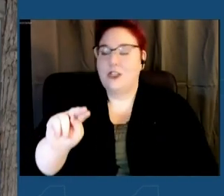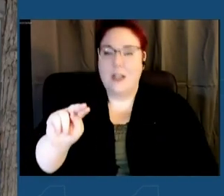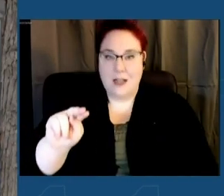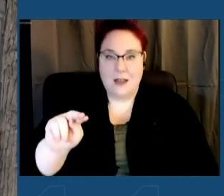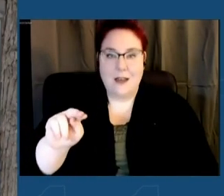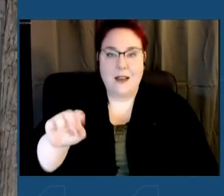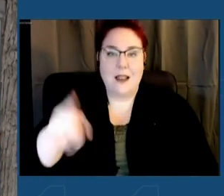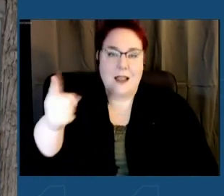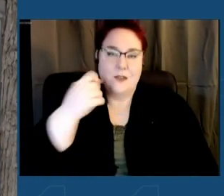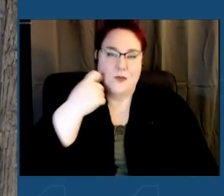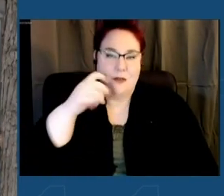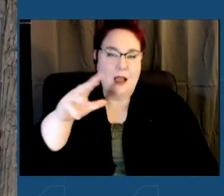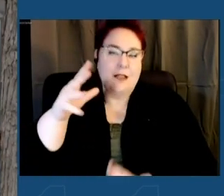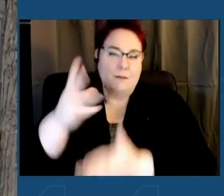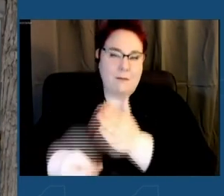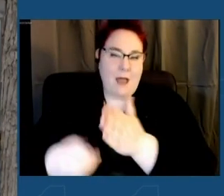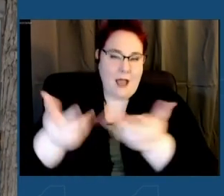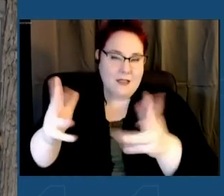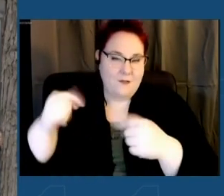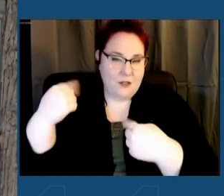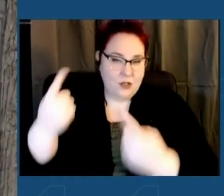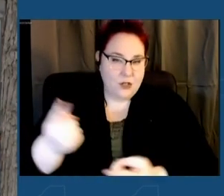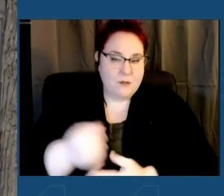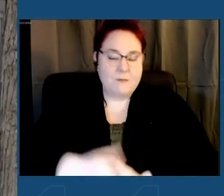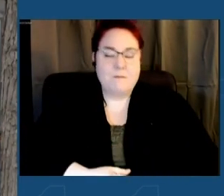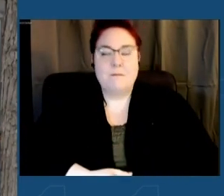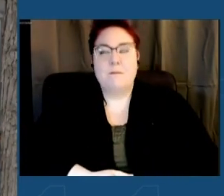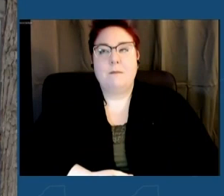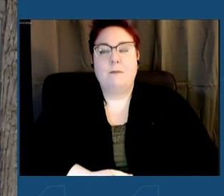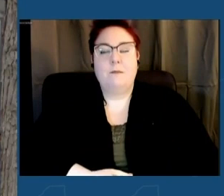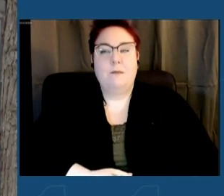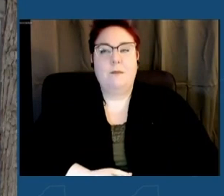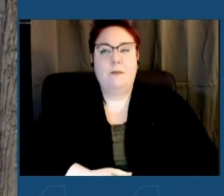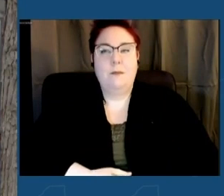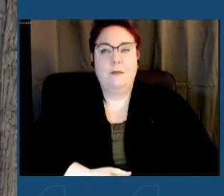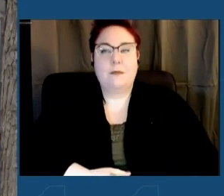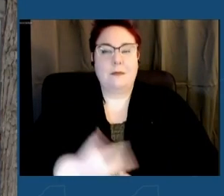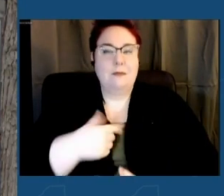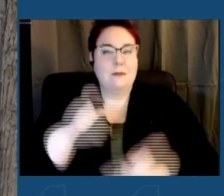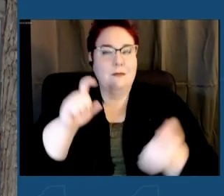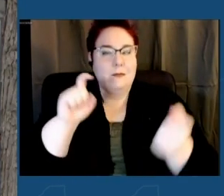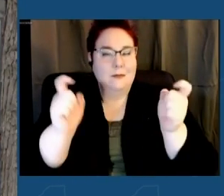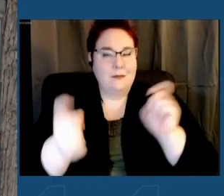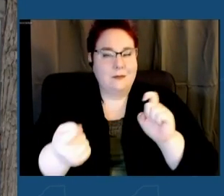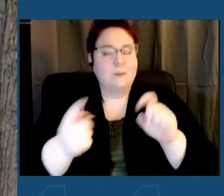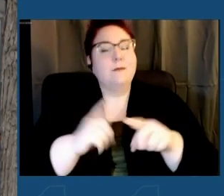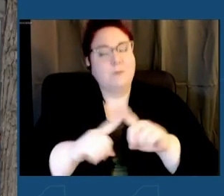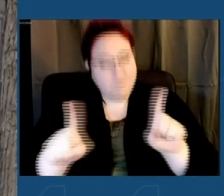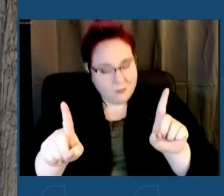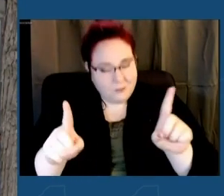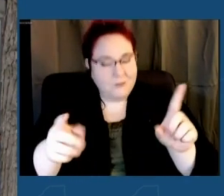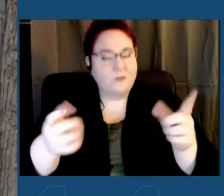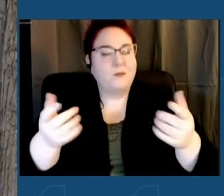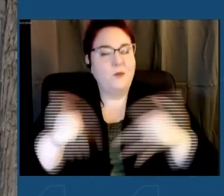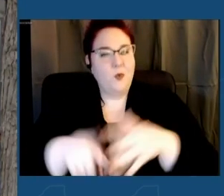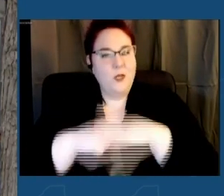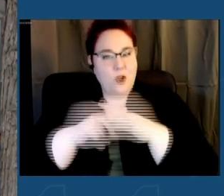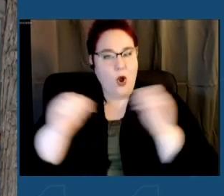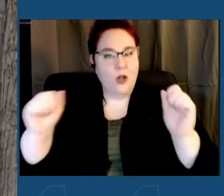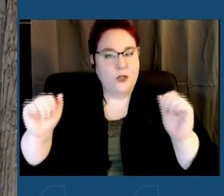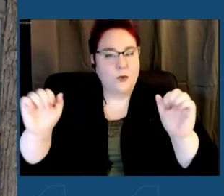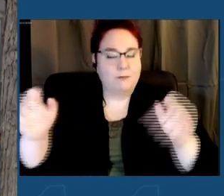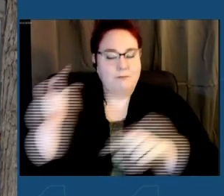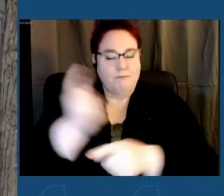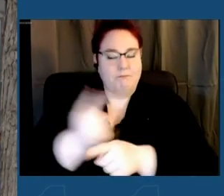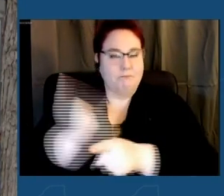passed. Although altered, we started to return to a normal way of life. And that's what the